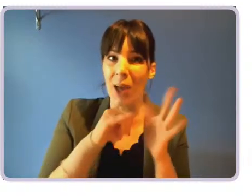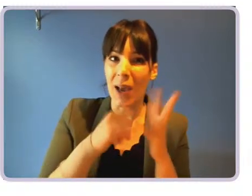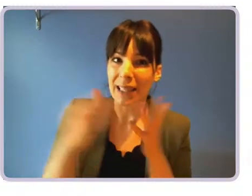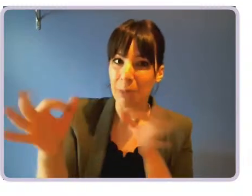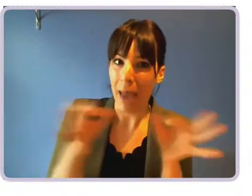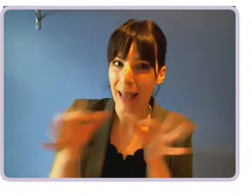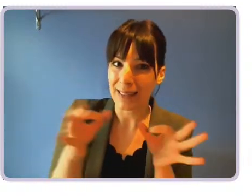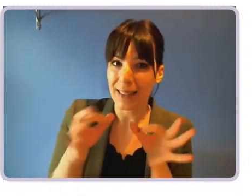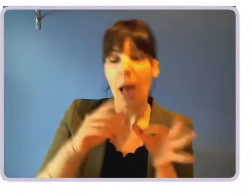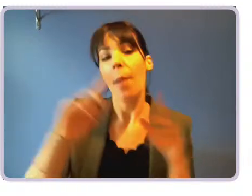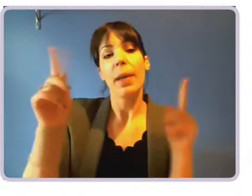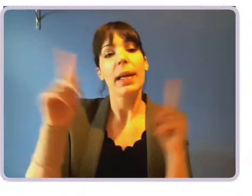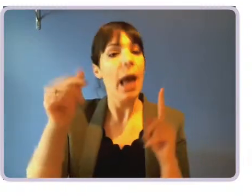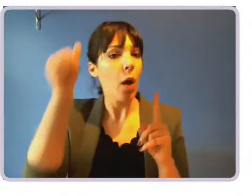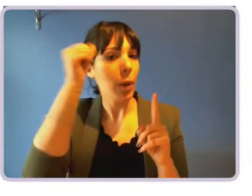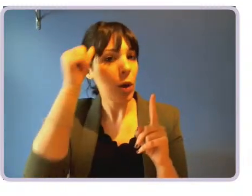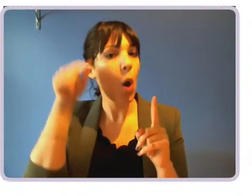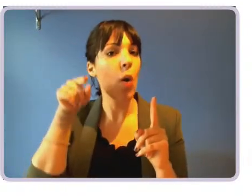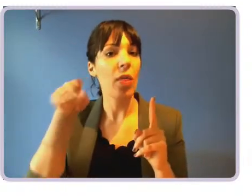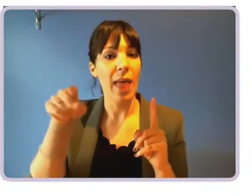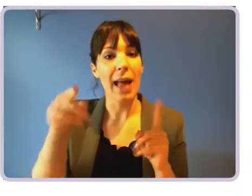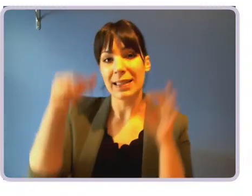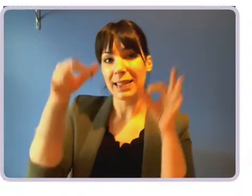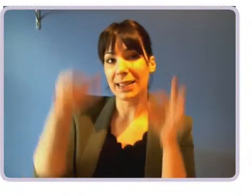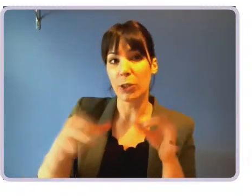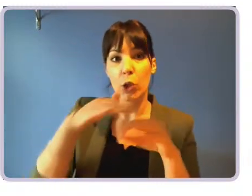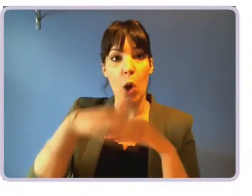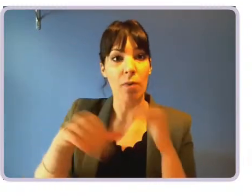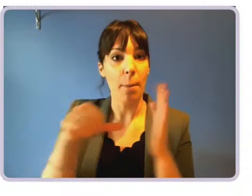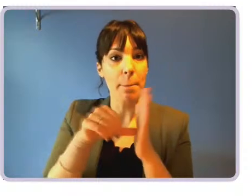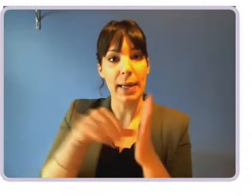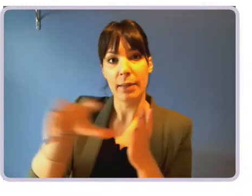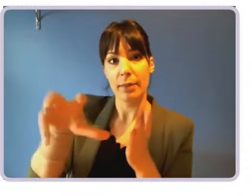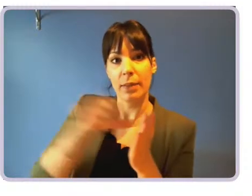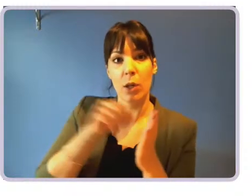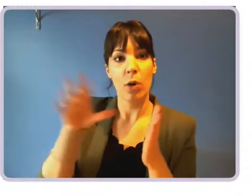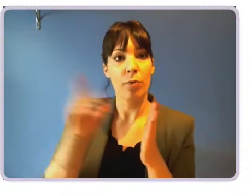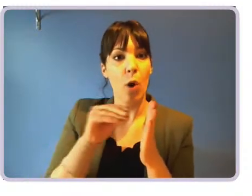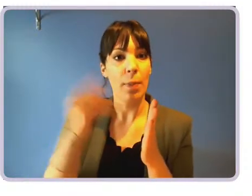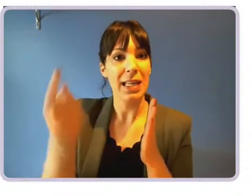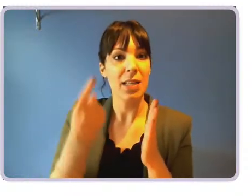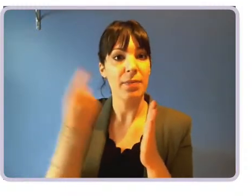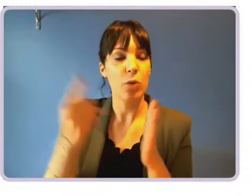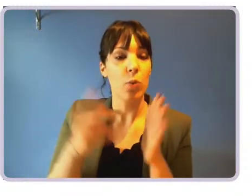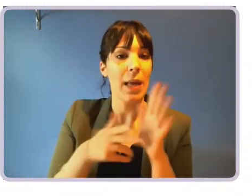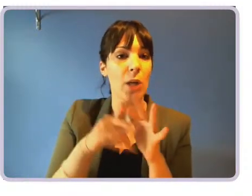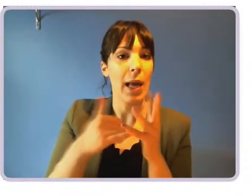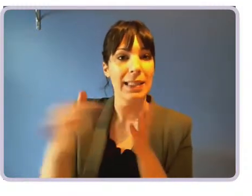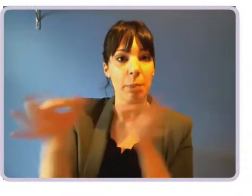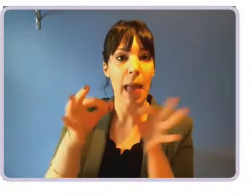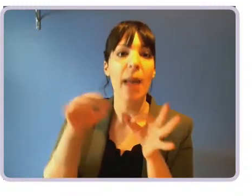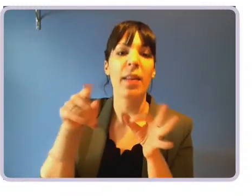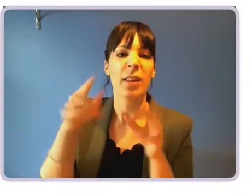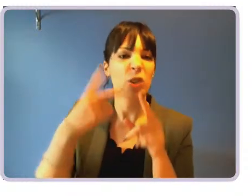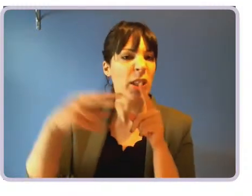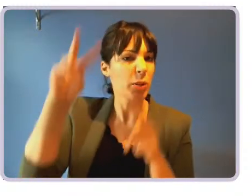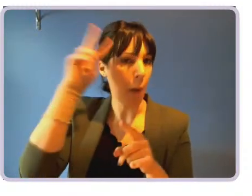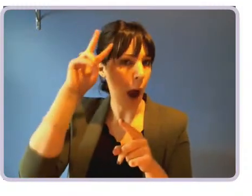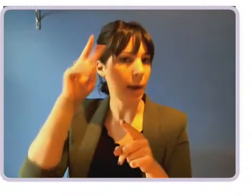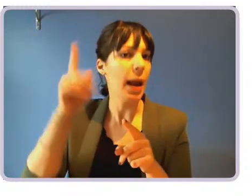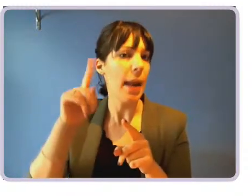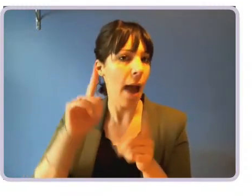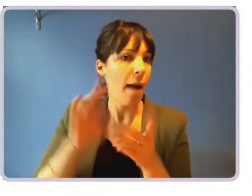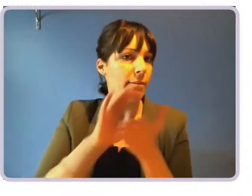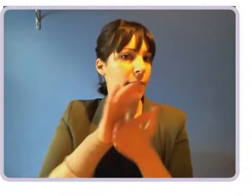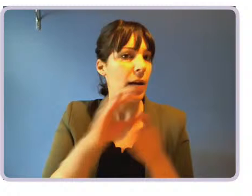not having to come out of individuals' plans, both from the individual perspective of not having enough, but also